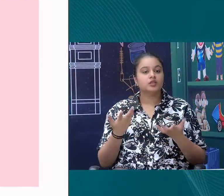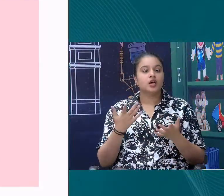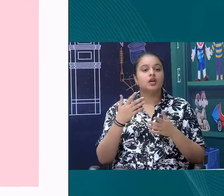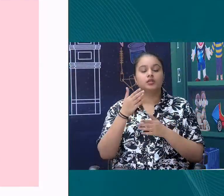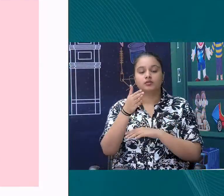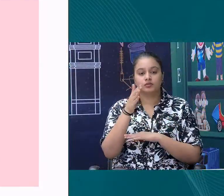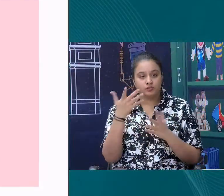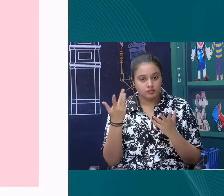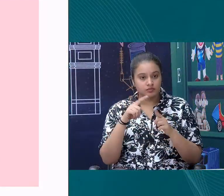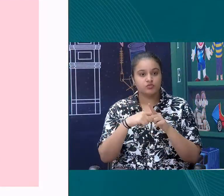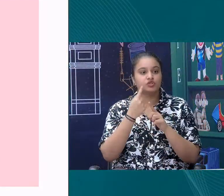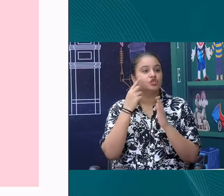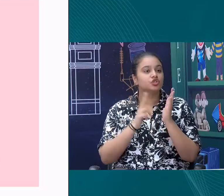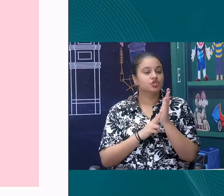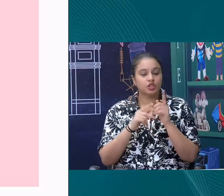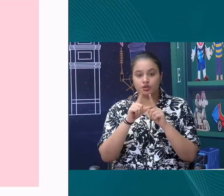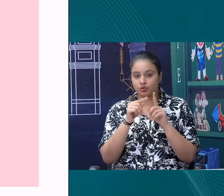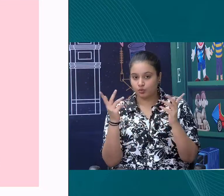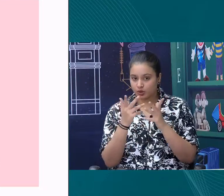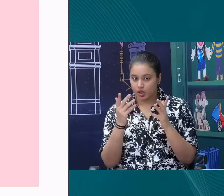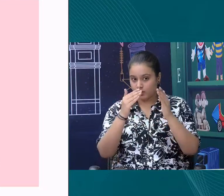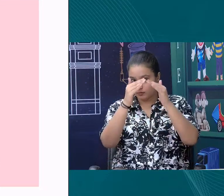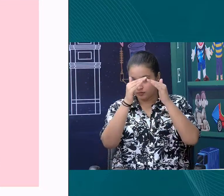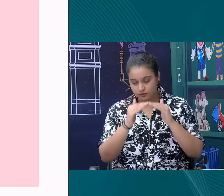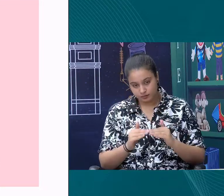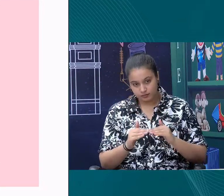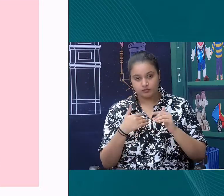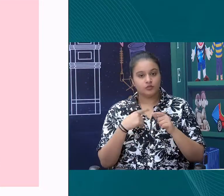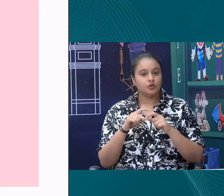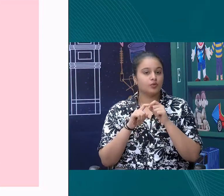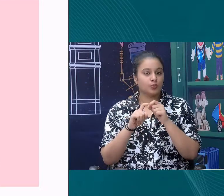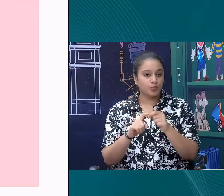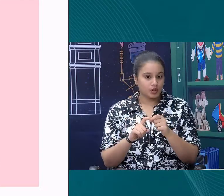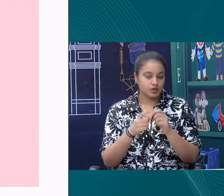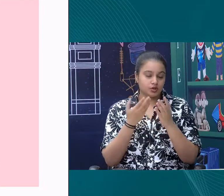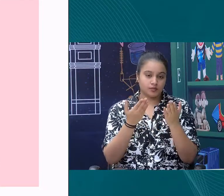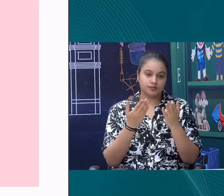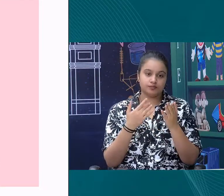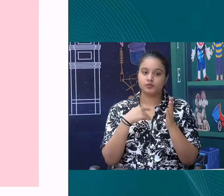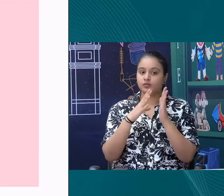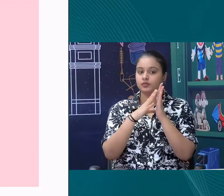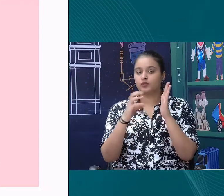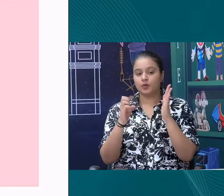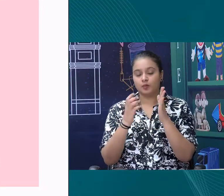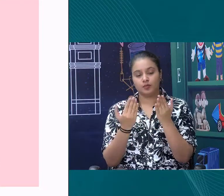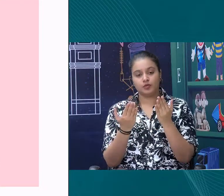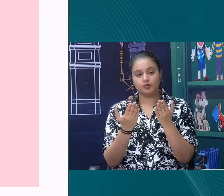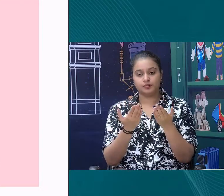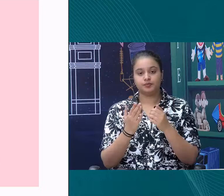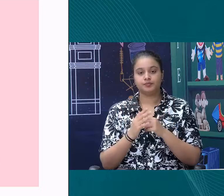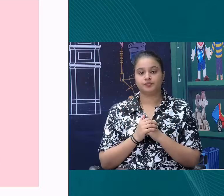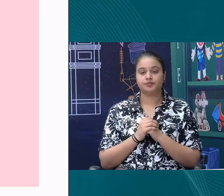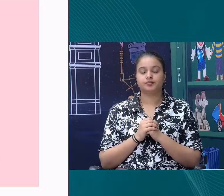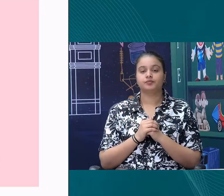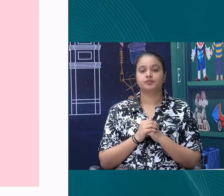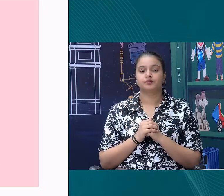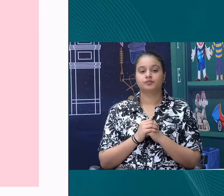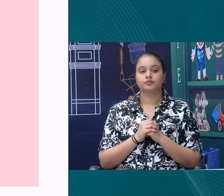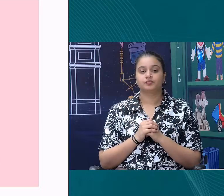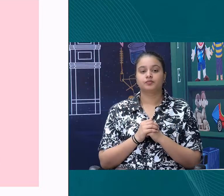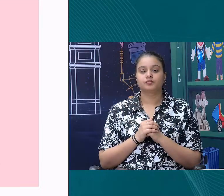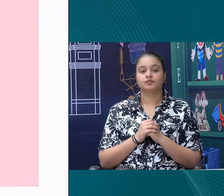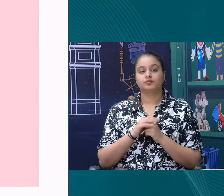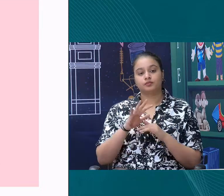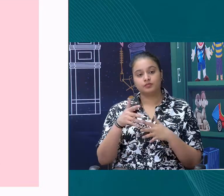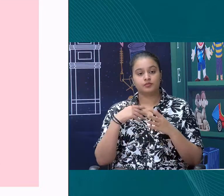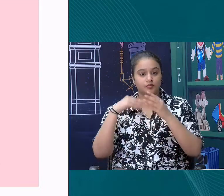did the jinn do to the camel? What lesson does the story teach? How are the horse, dog, ox and camel different?